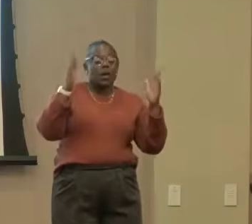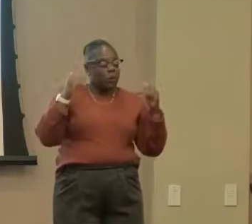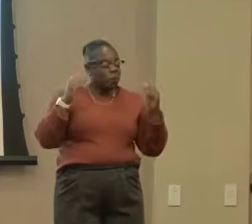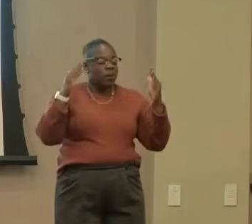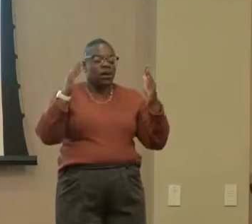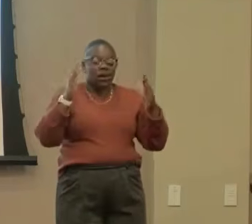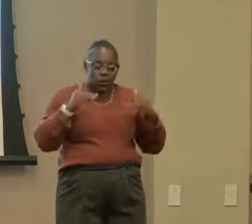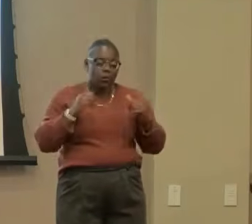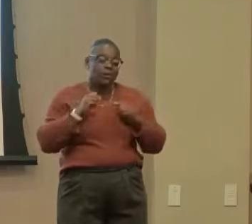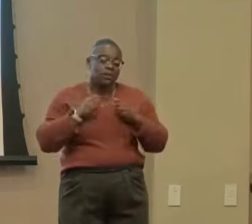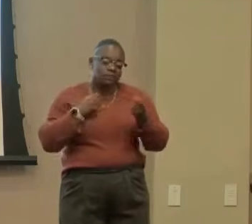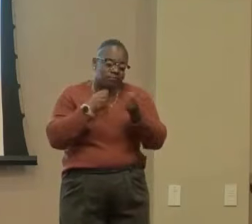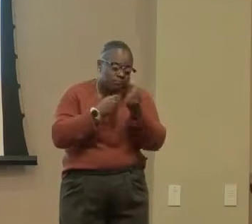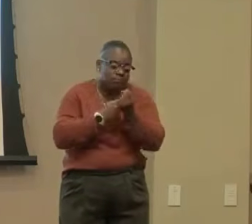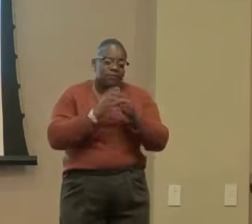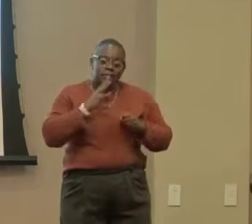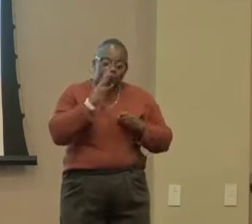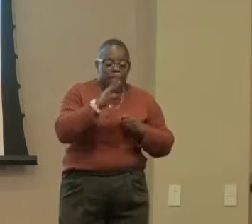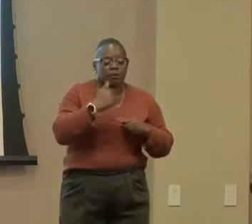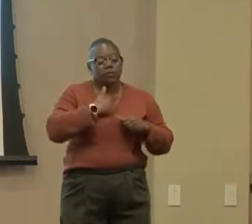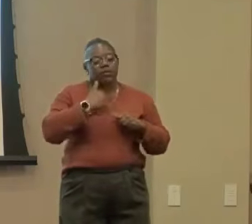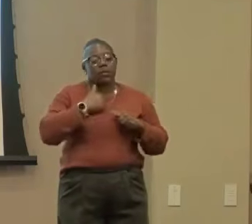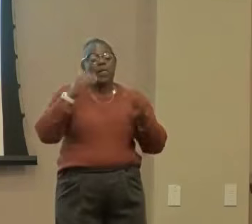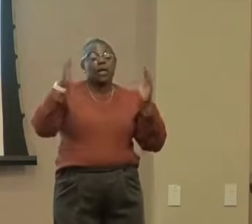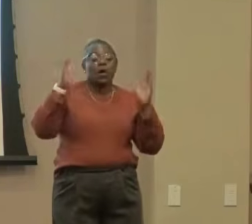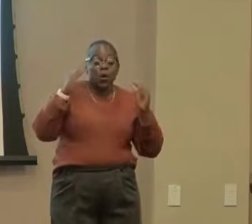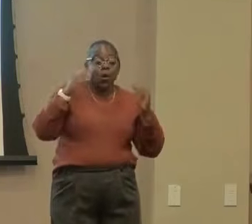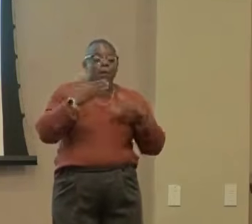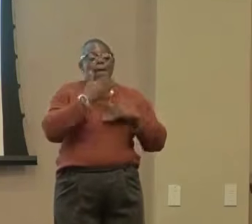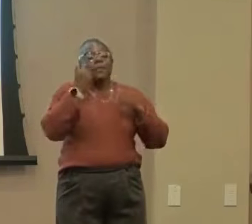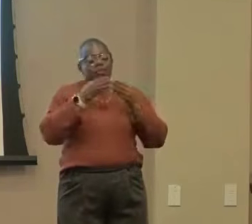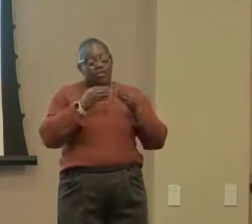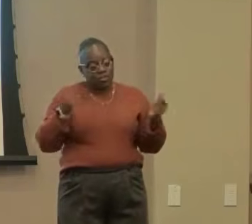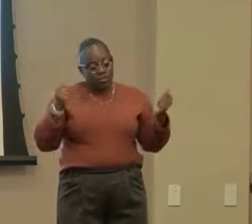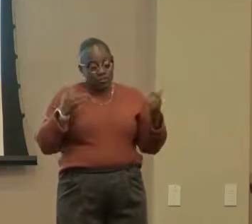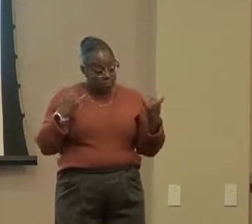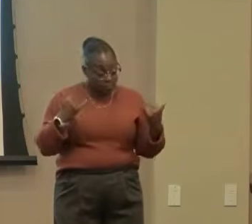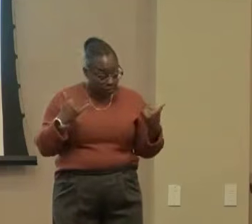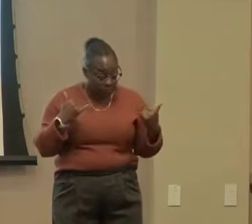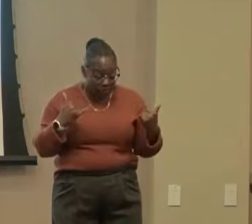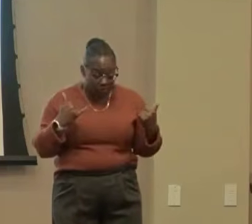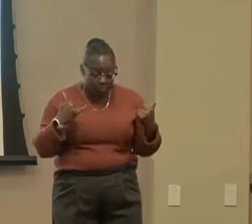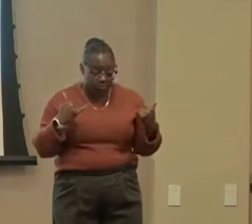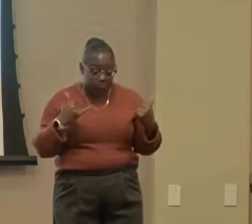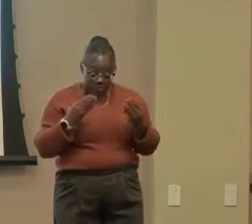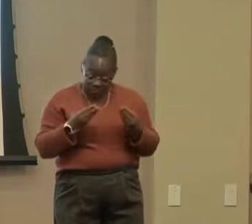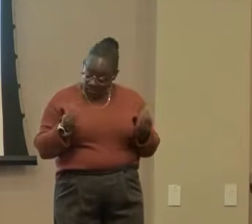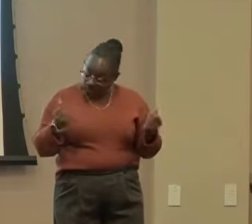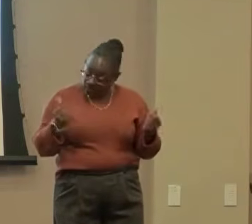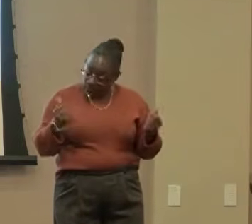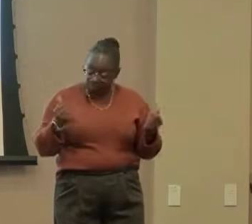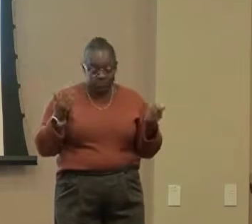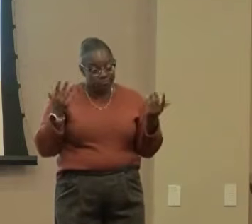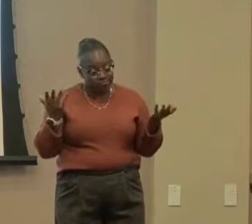that, advocate for ourselves, and hopefully come up with a better solution. But as of right now, the solution